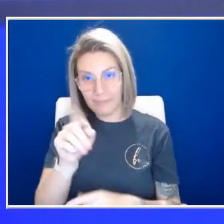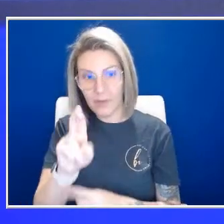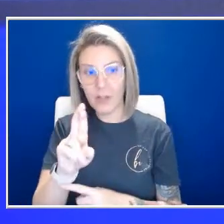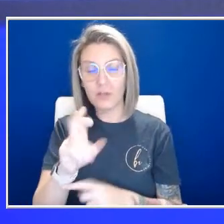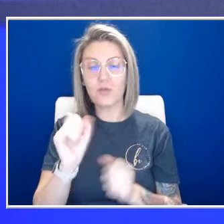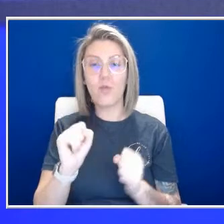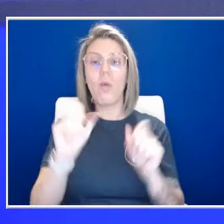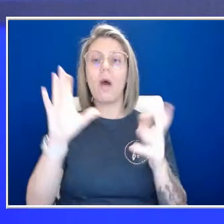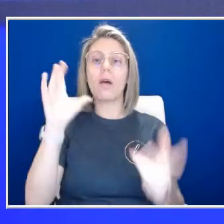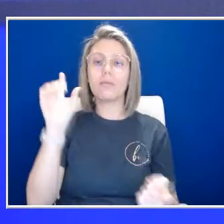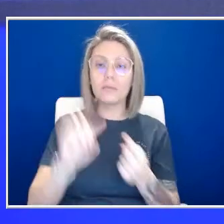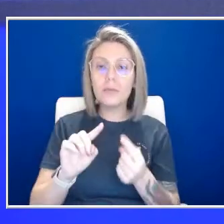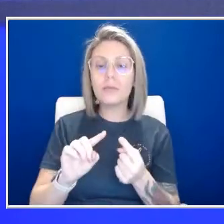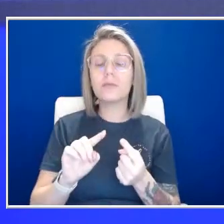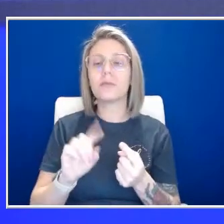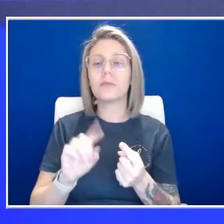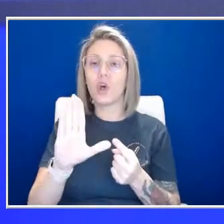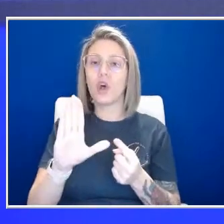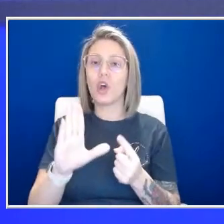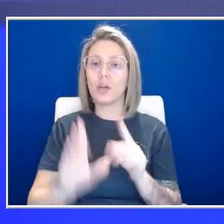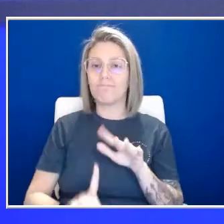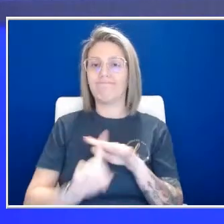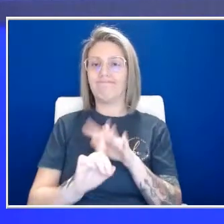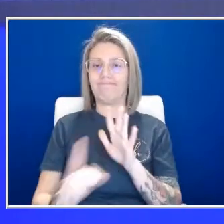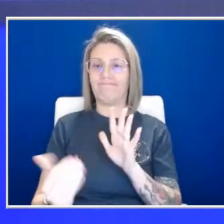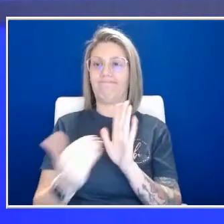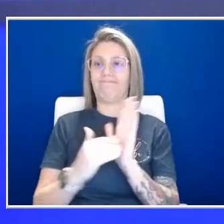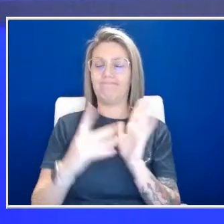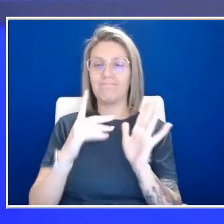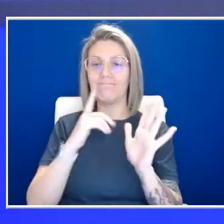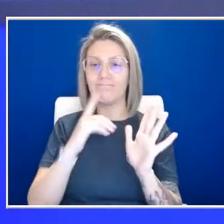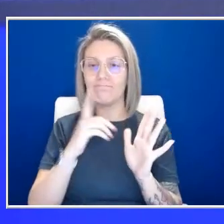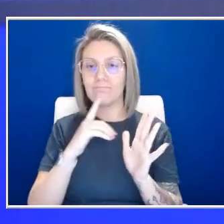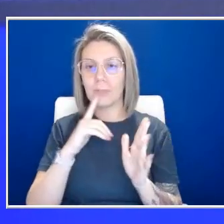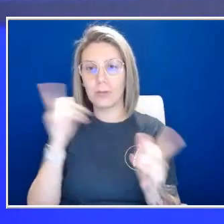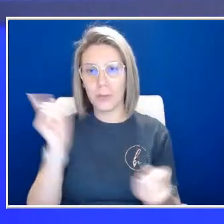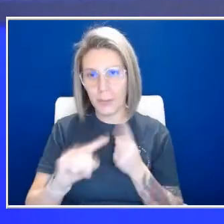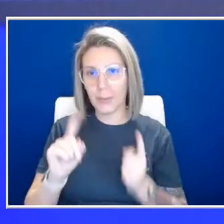risk as low as possible. And so she underwent a 6-week course,